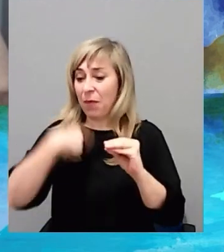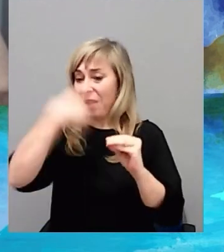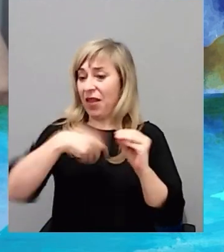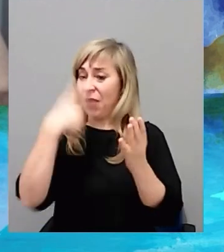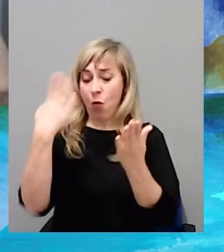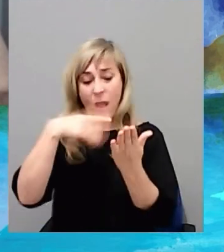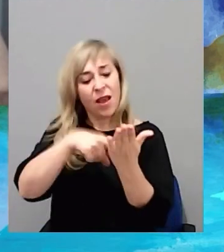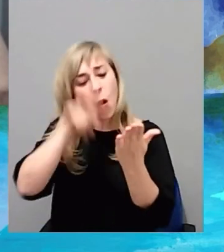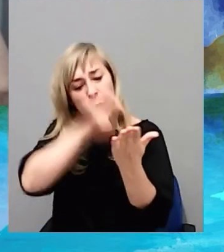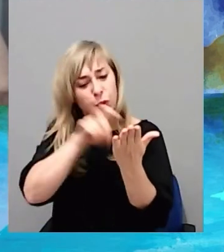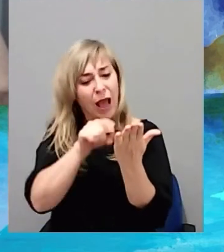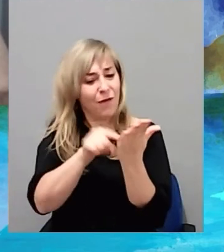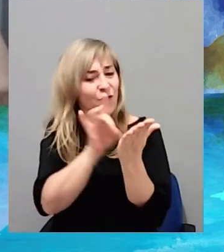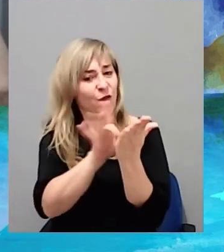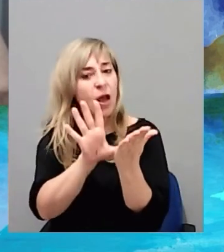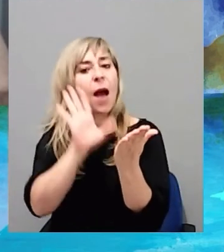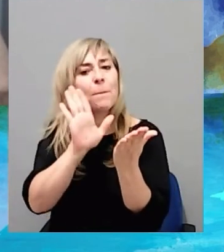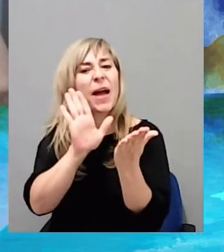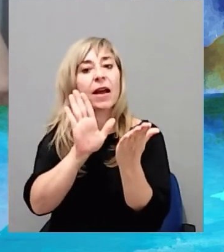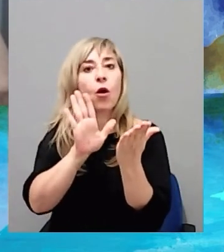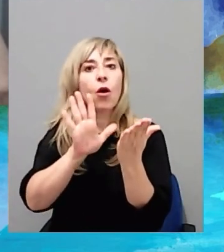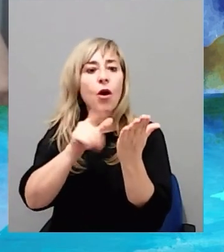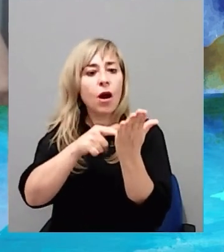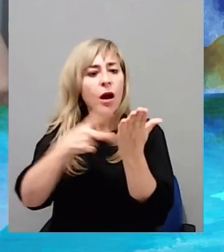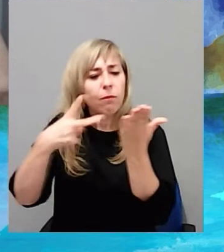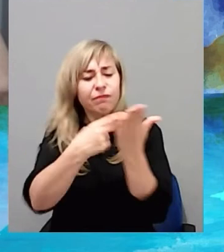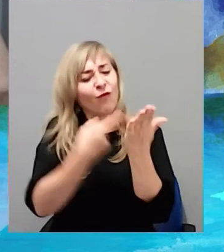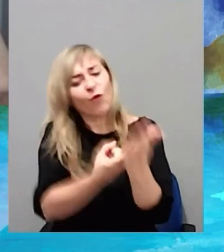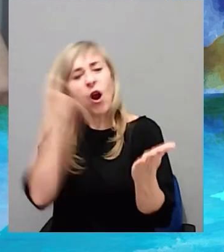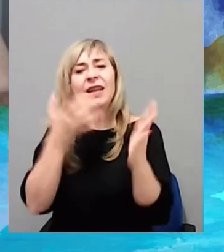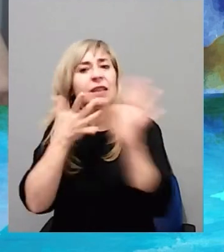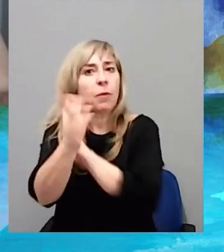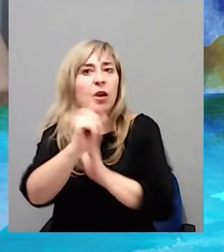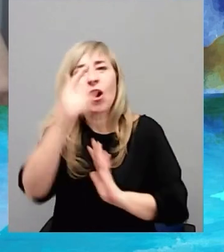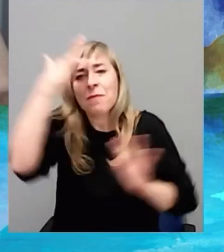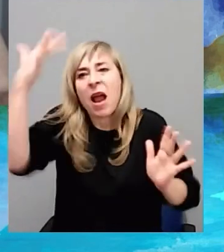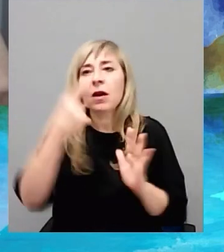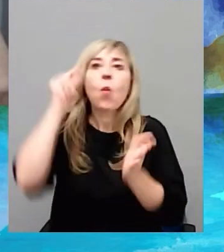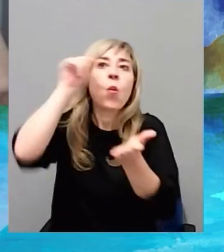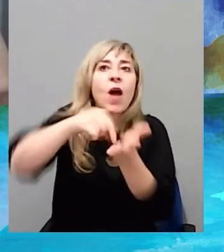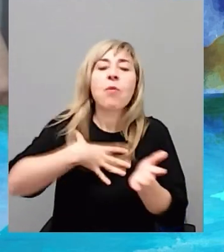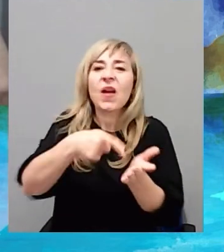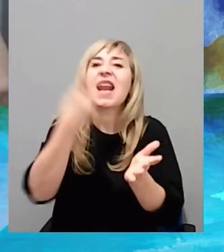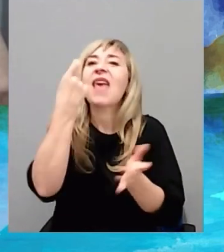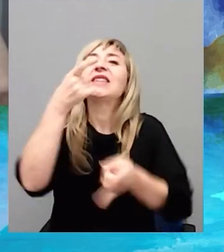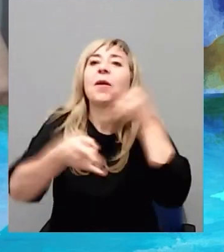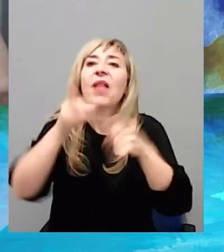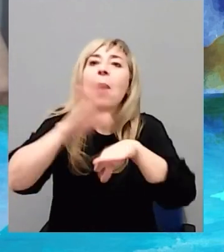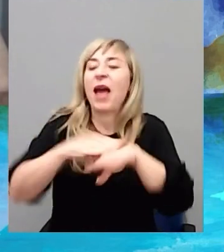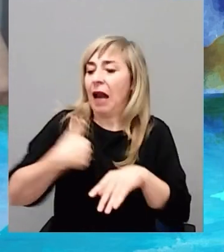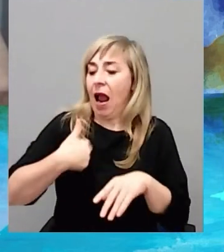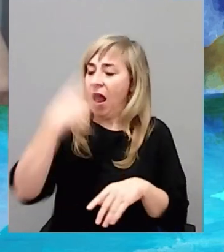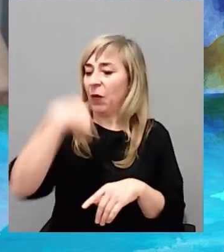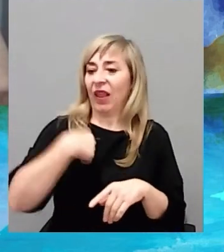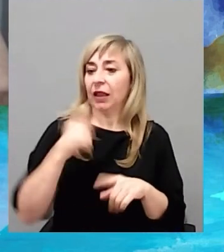them, but their path should not be blocked if they want to ask for a bicycle for a family